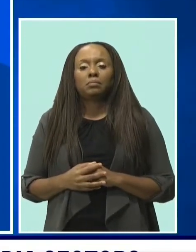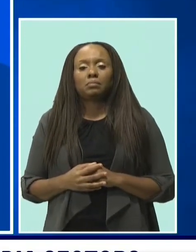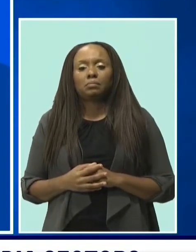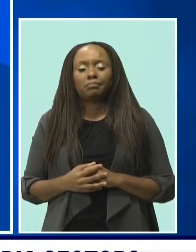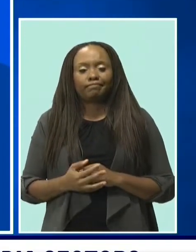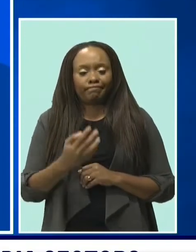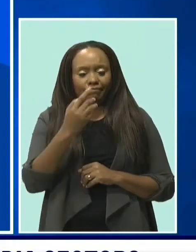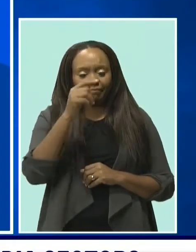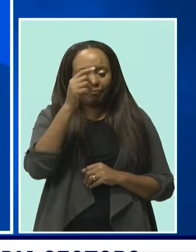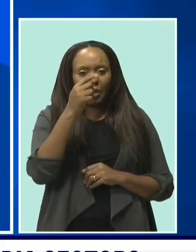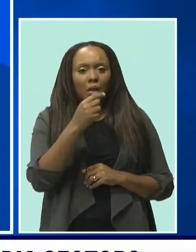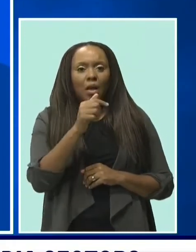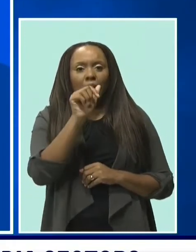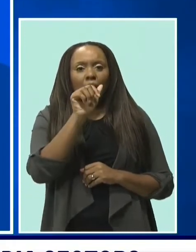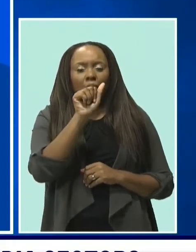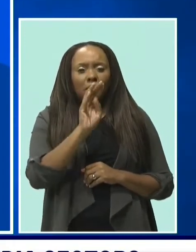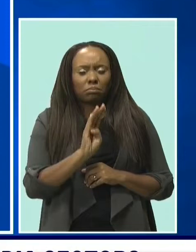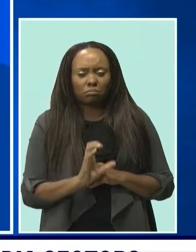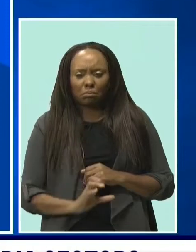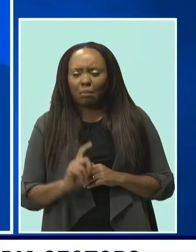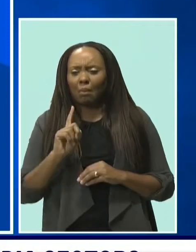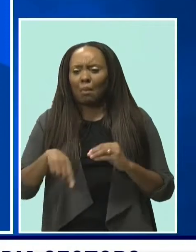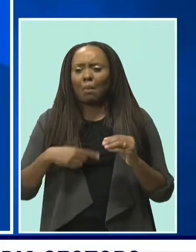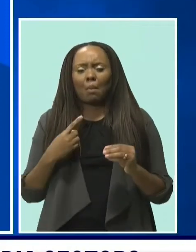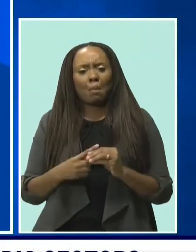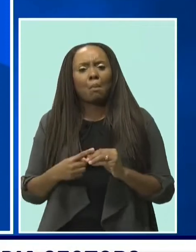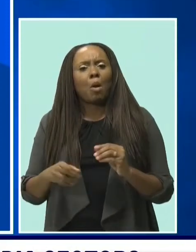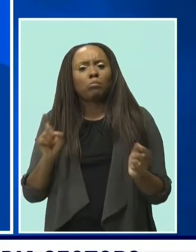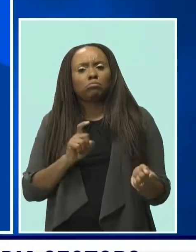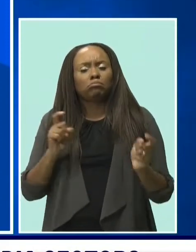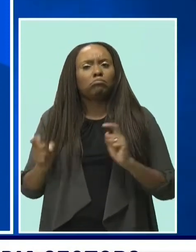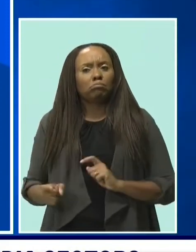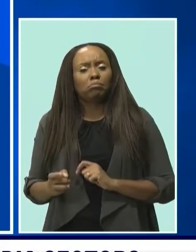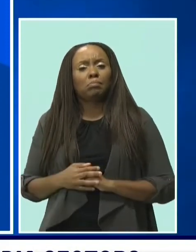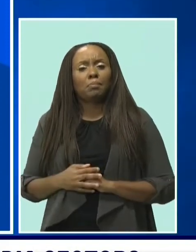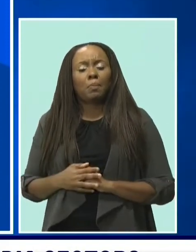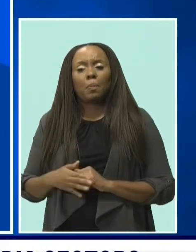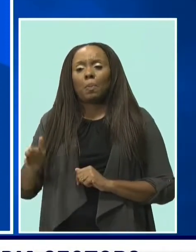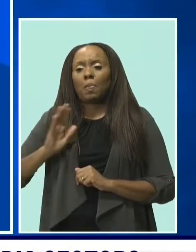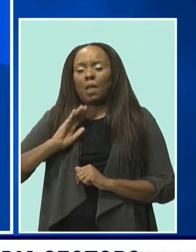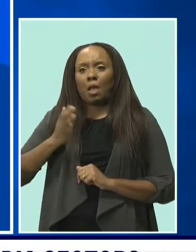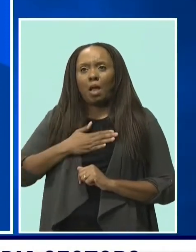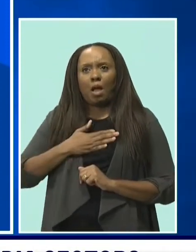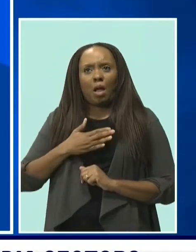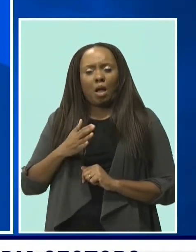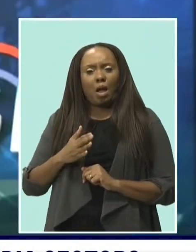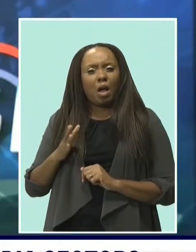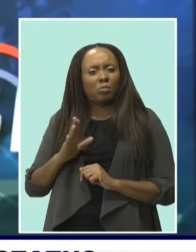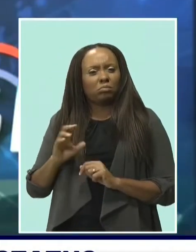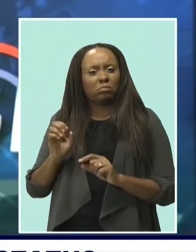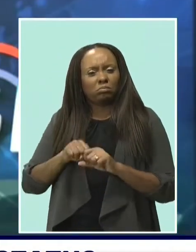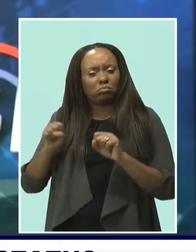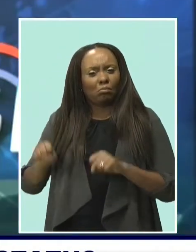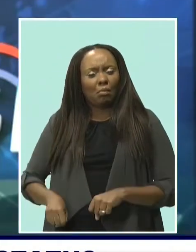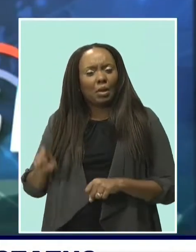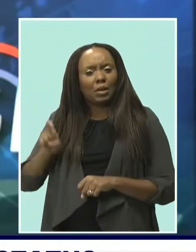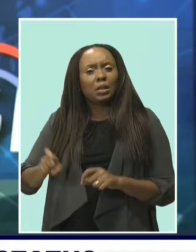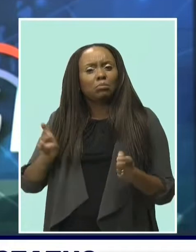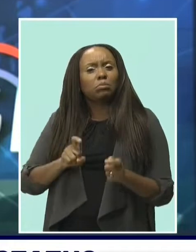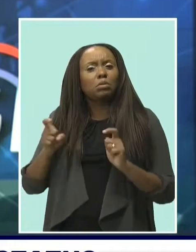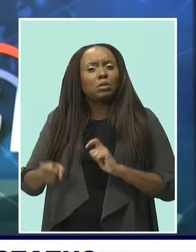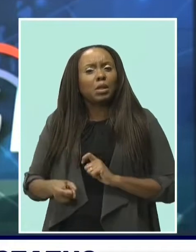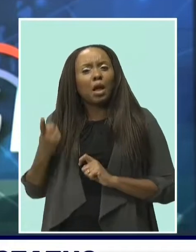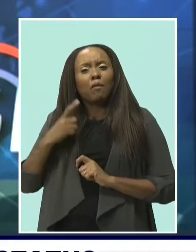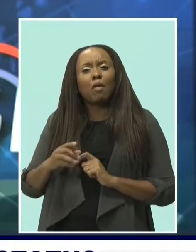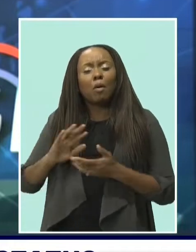change communication, BCC, and creating a stronger media ecosystem. Acting Leader